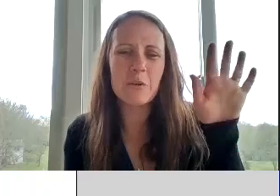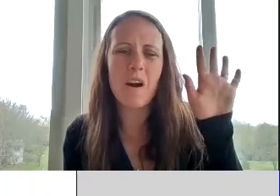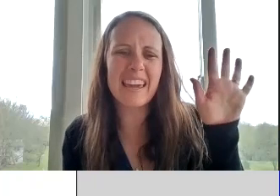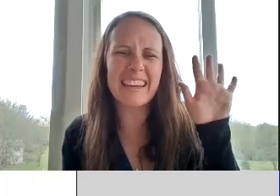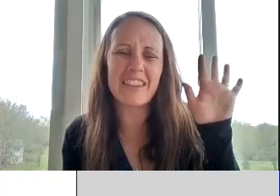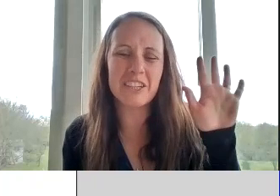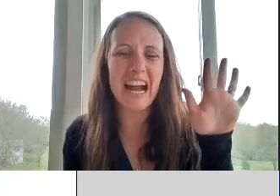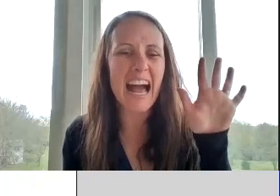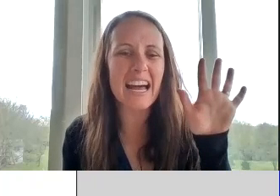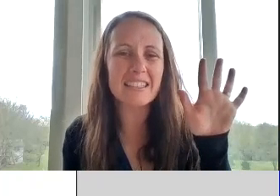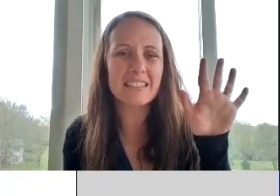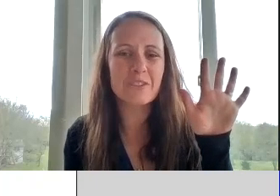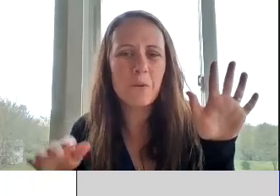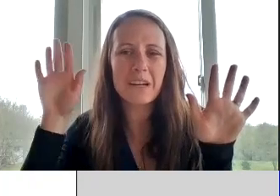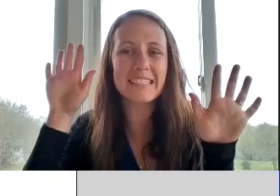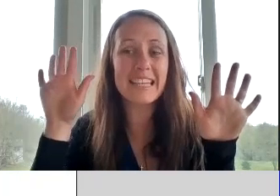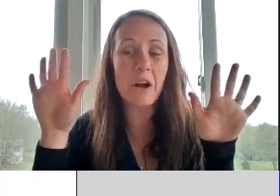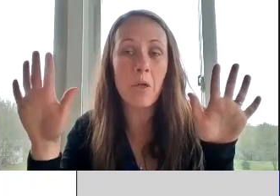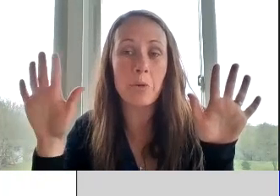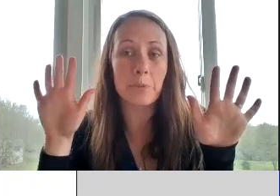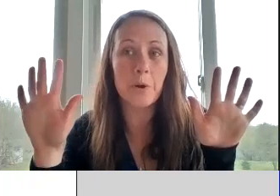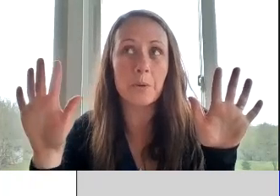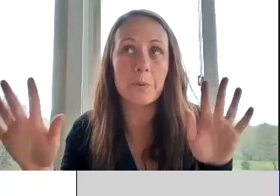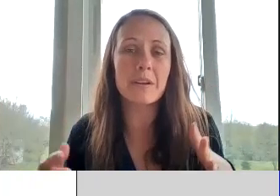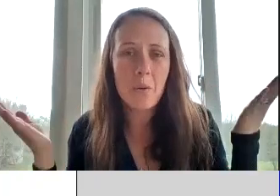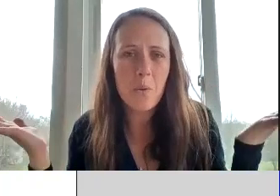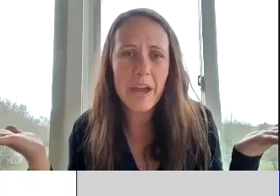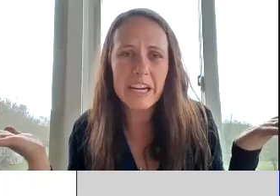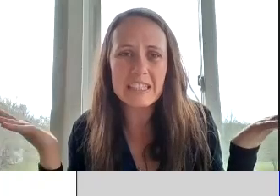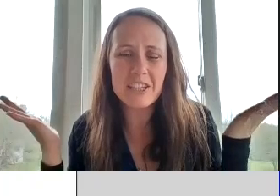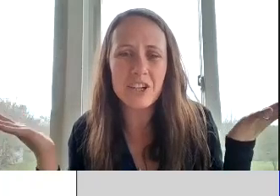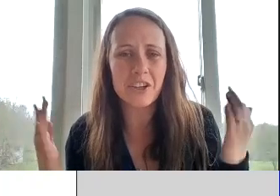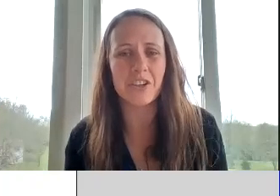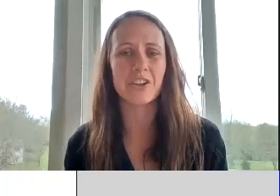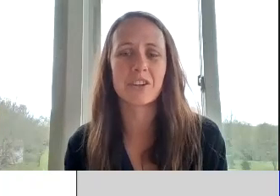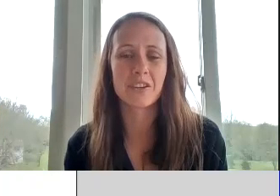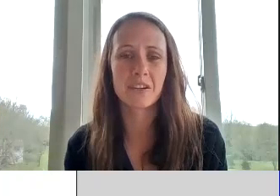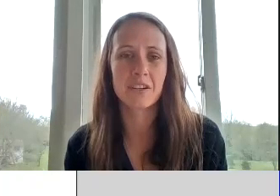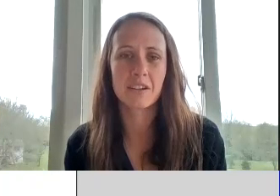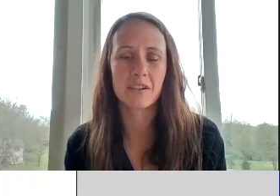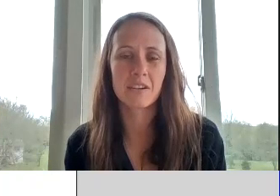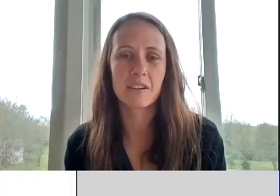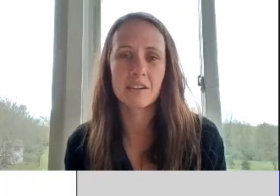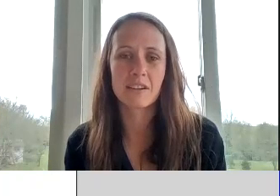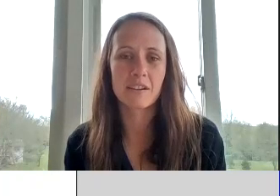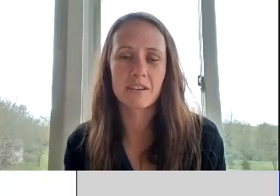Is he walking in the grass or is he on the road? Where is the turtle?